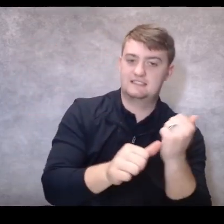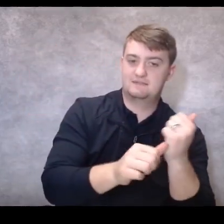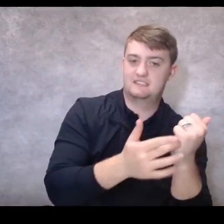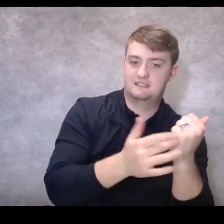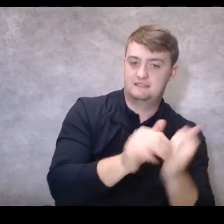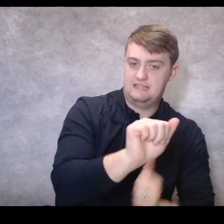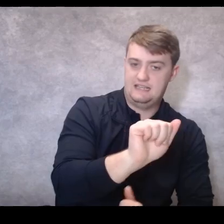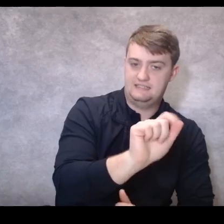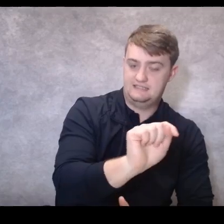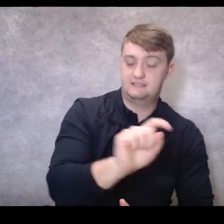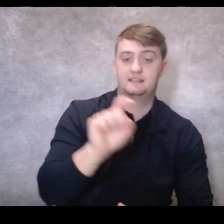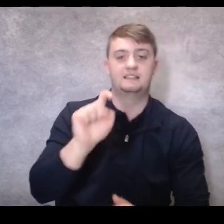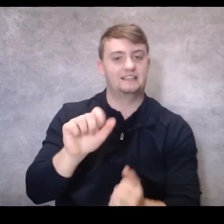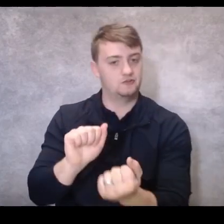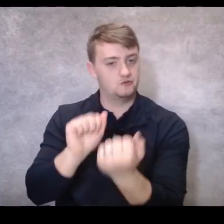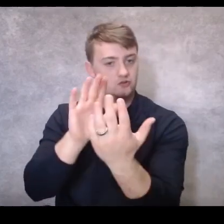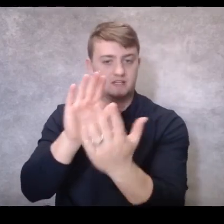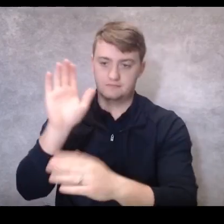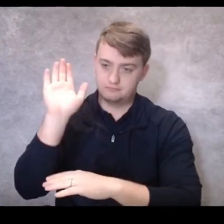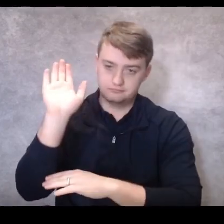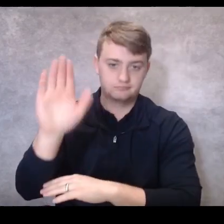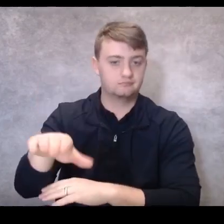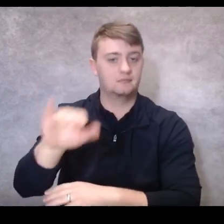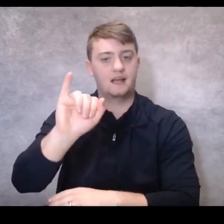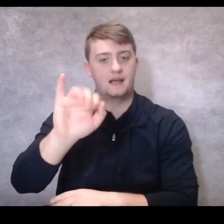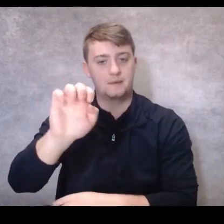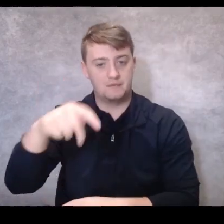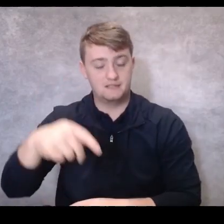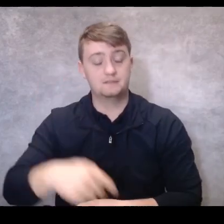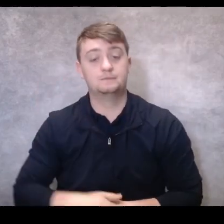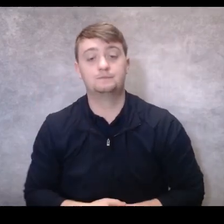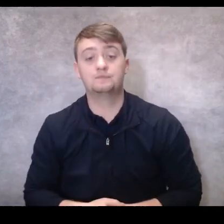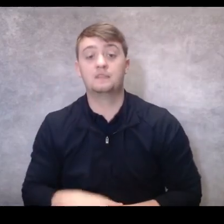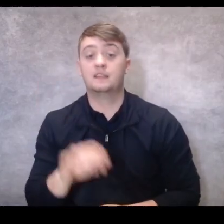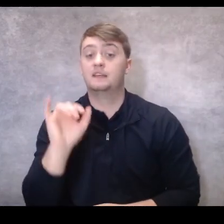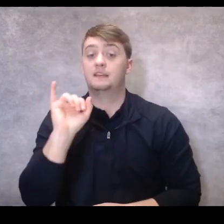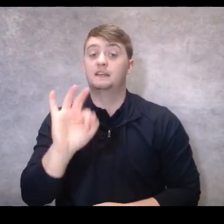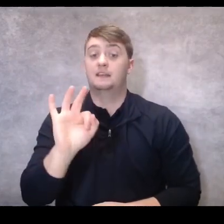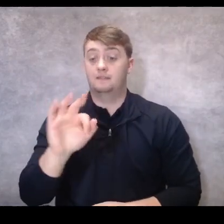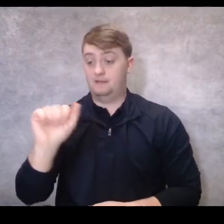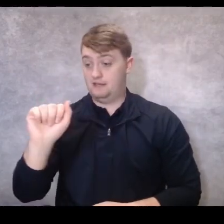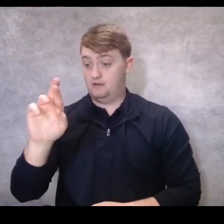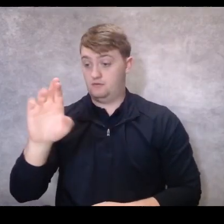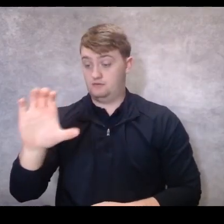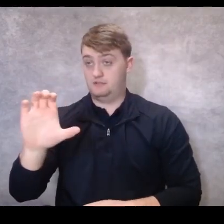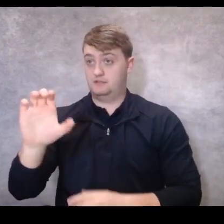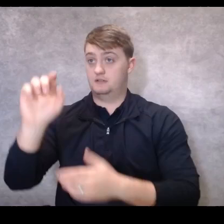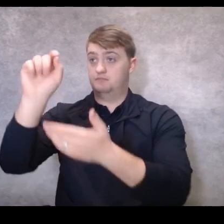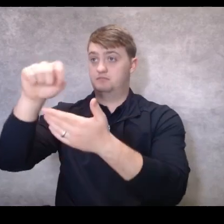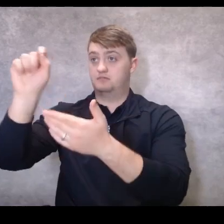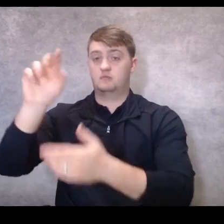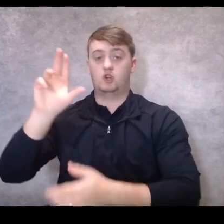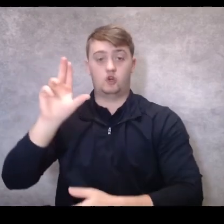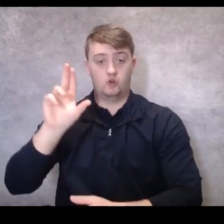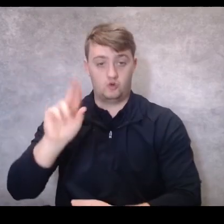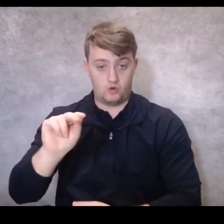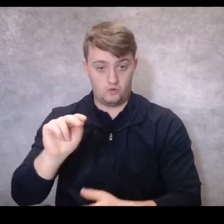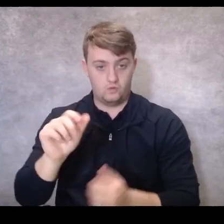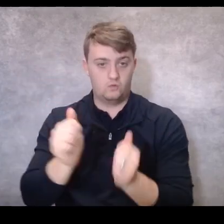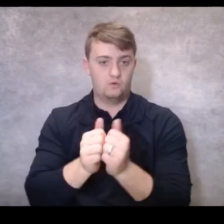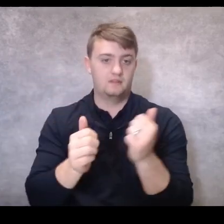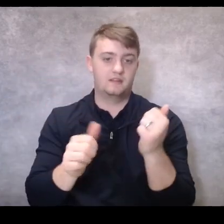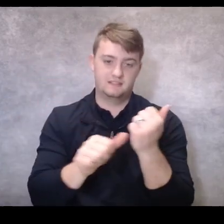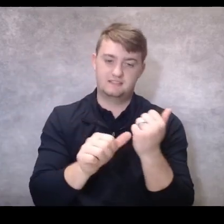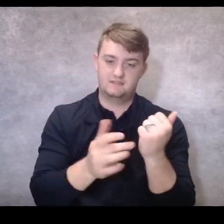technology, it should be addressed throughout the entire IEP. If the ARC marks no